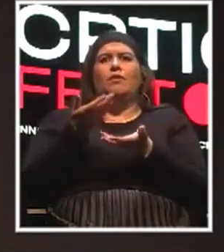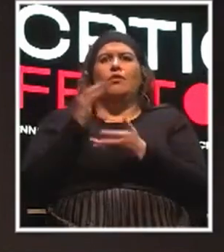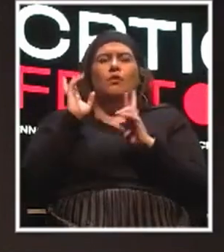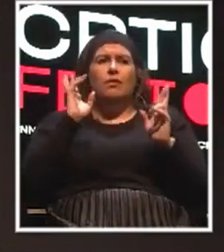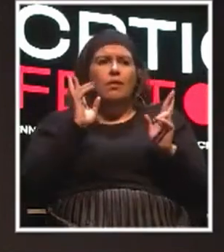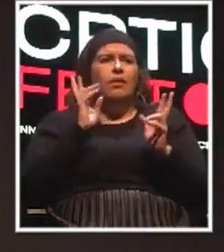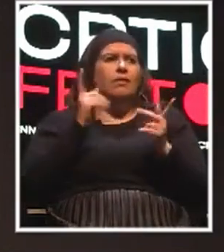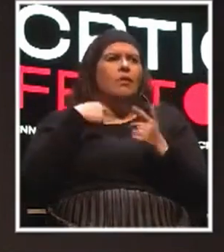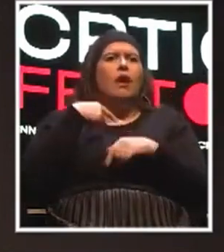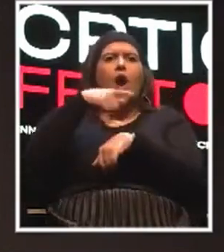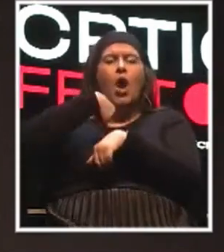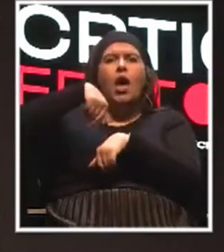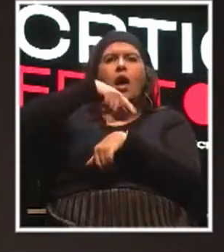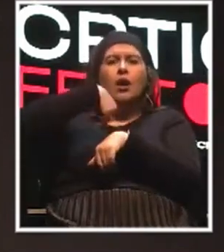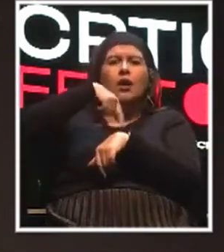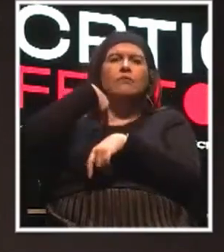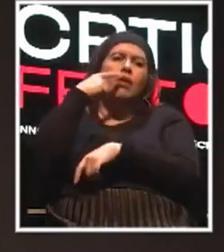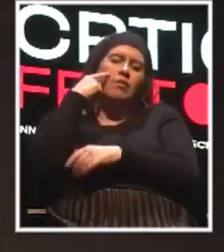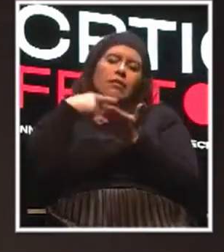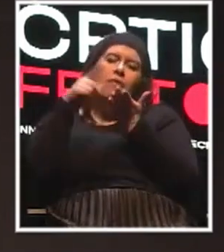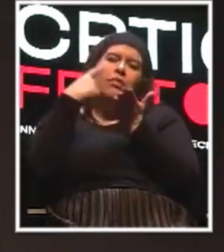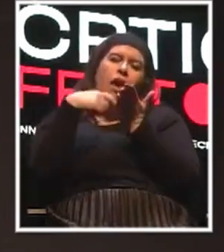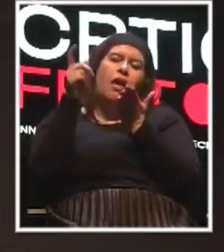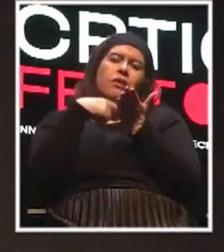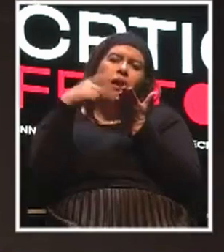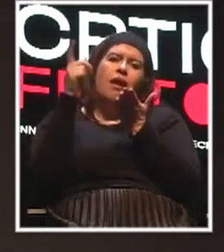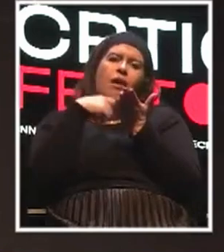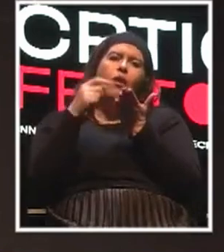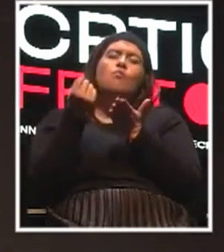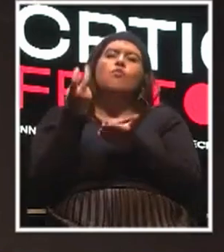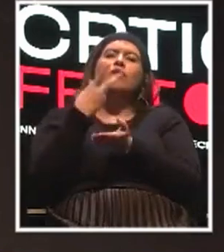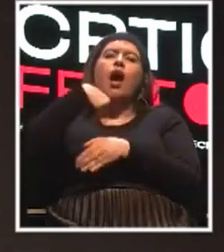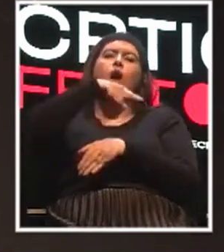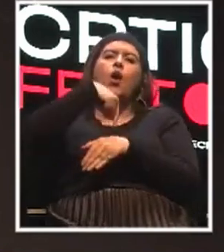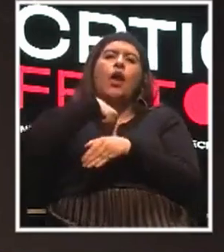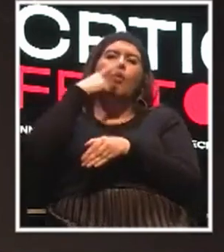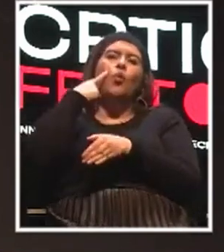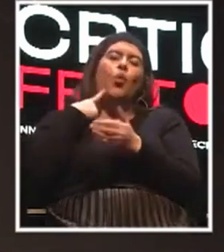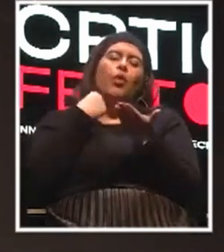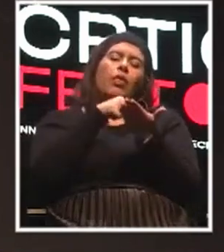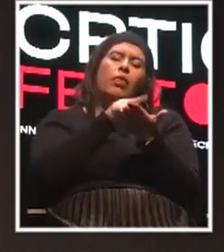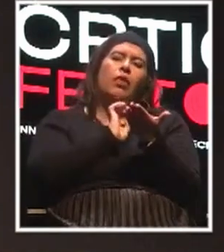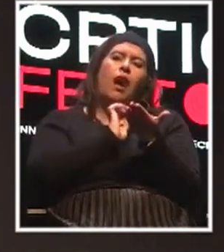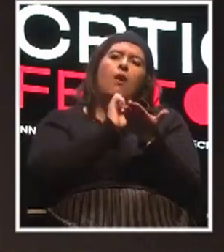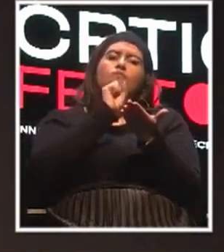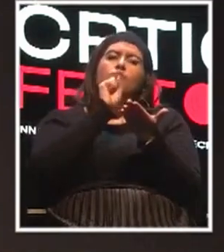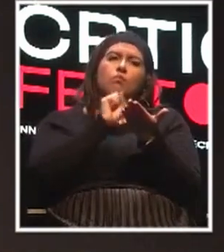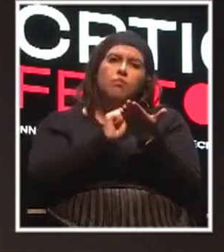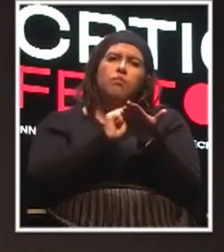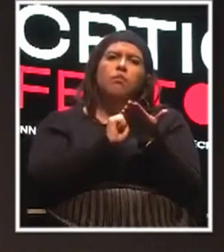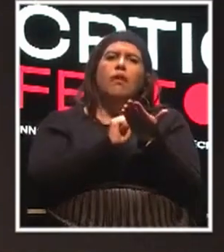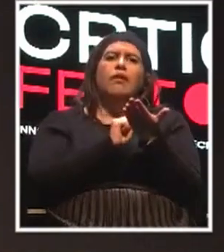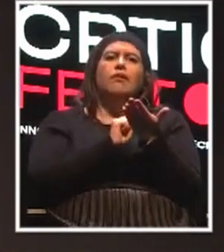you look at a screen? How many hours a day can you have media that you're not even trying to